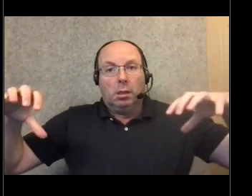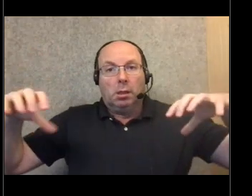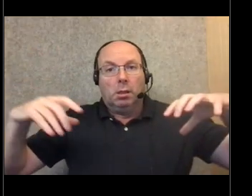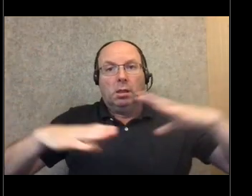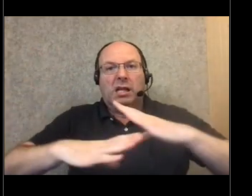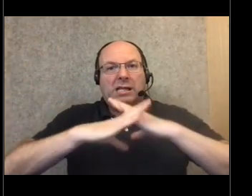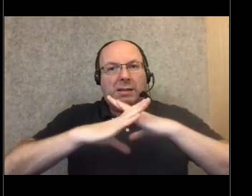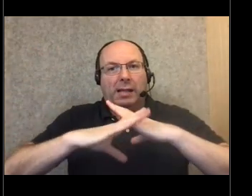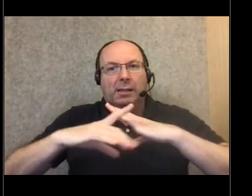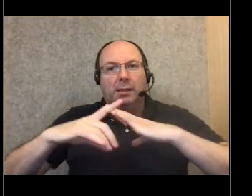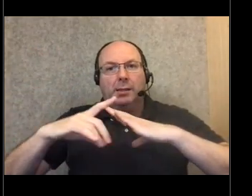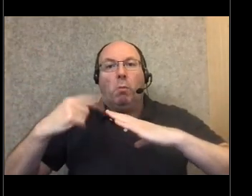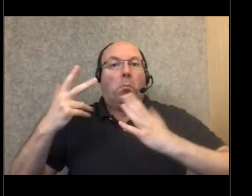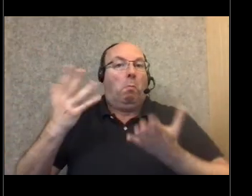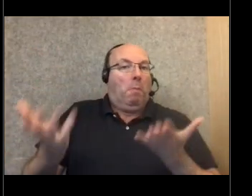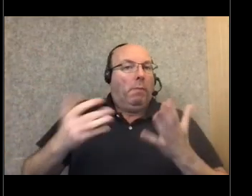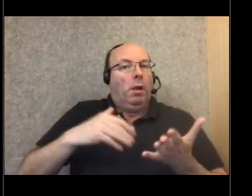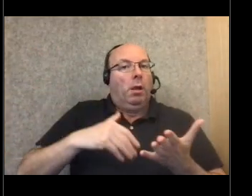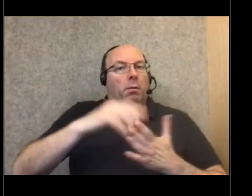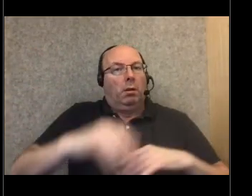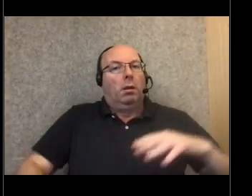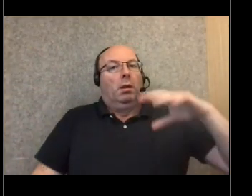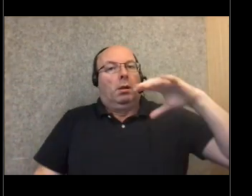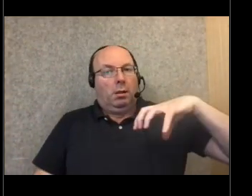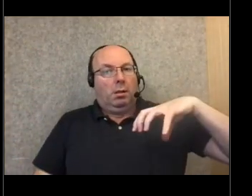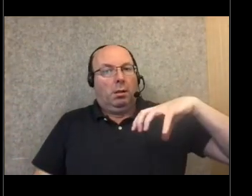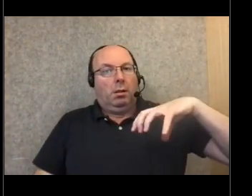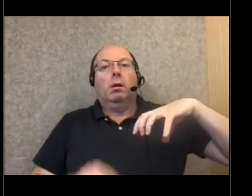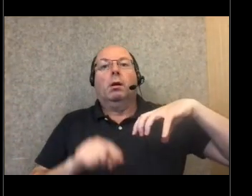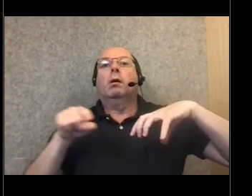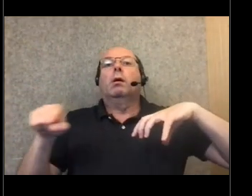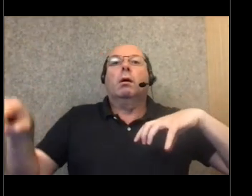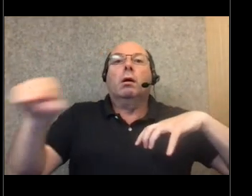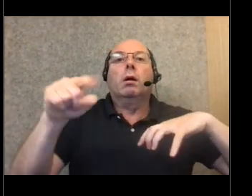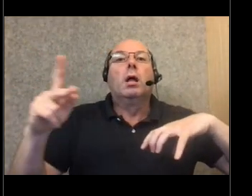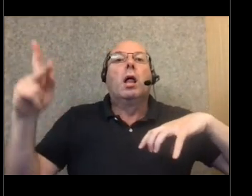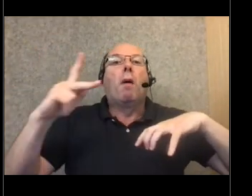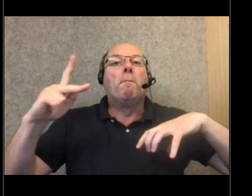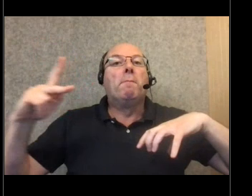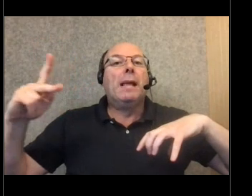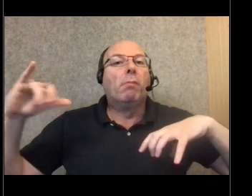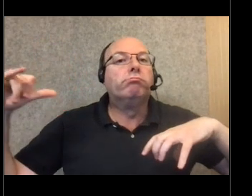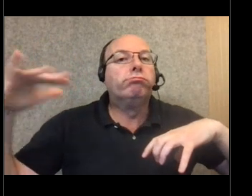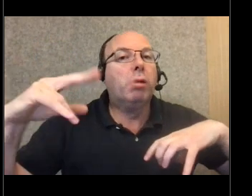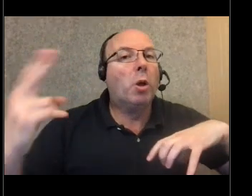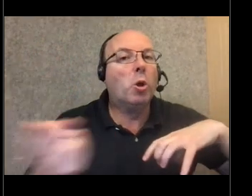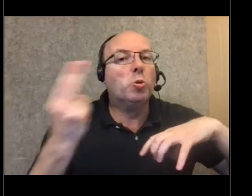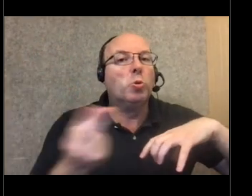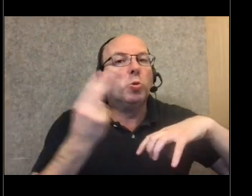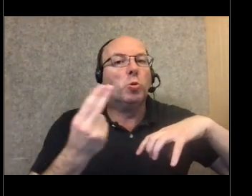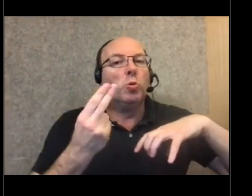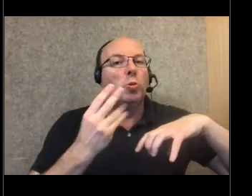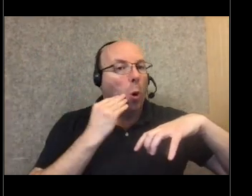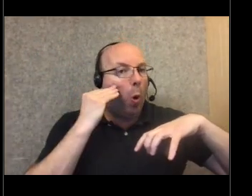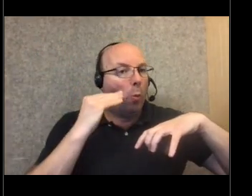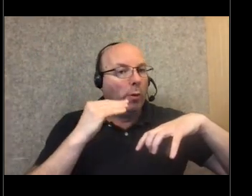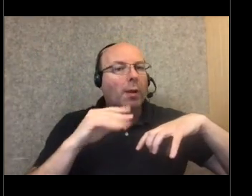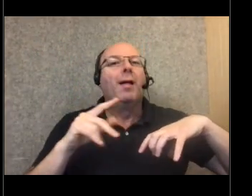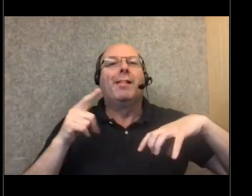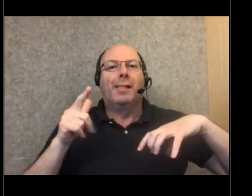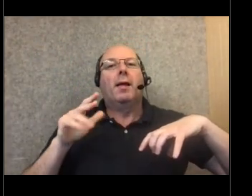and some public or common use site facilities, vehicular access may be permitted.